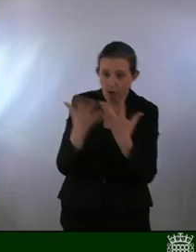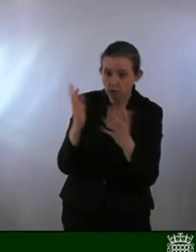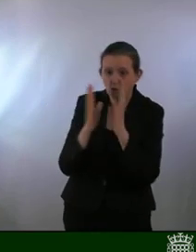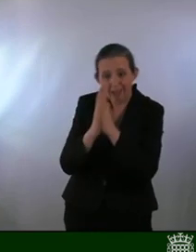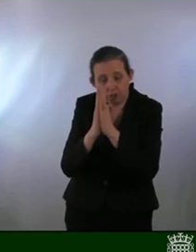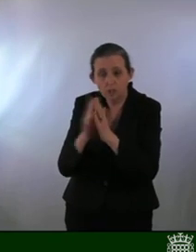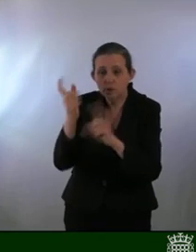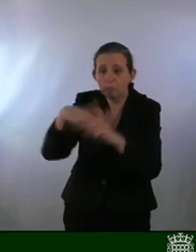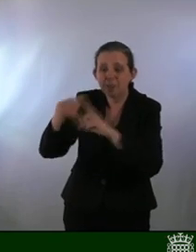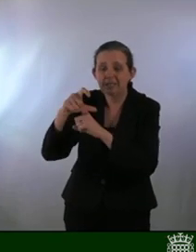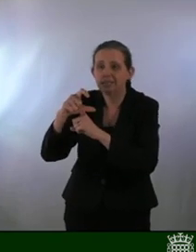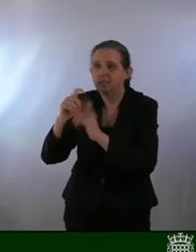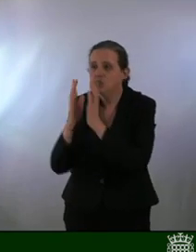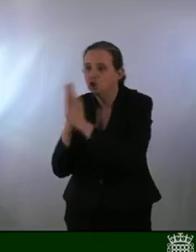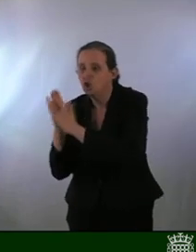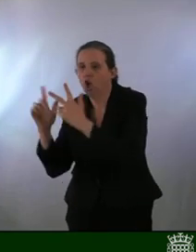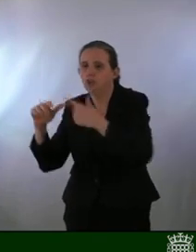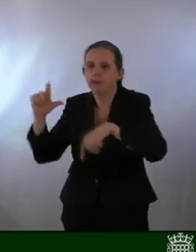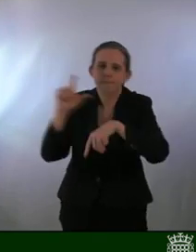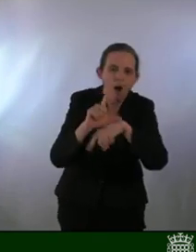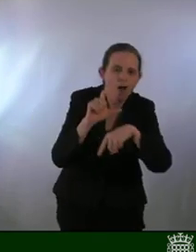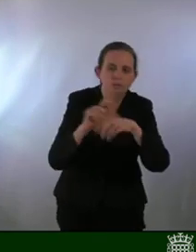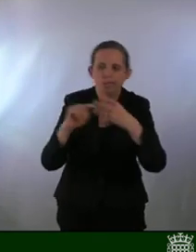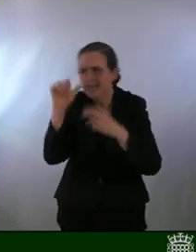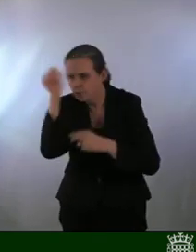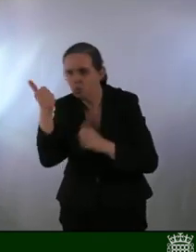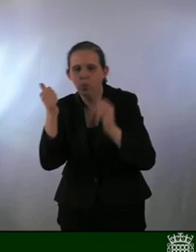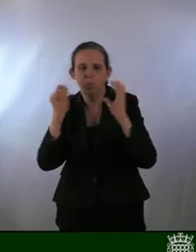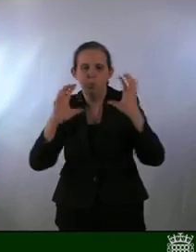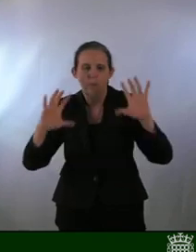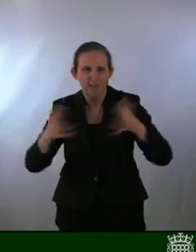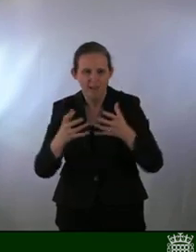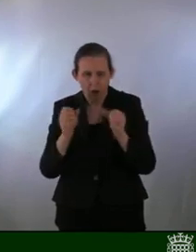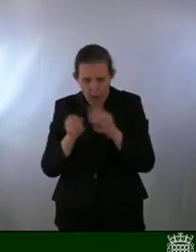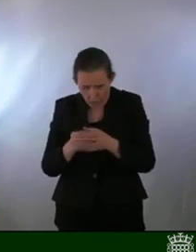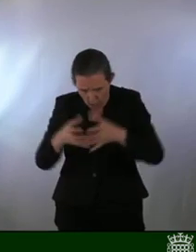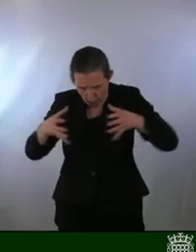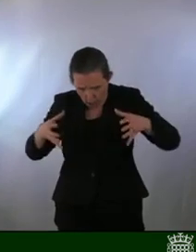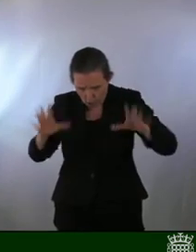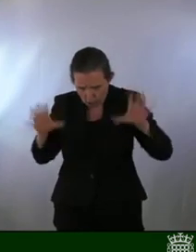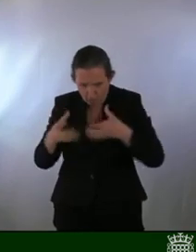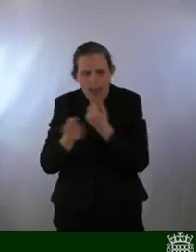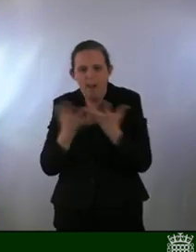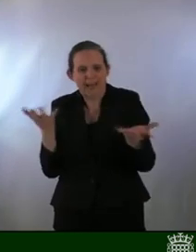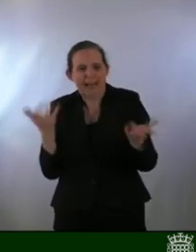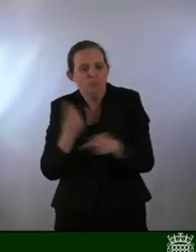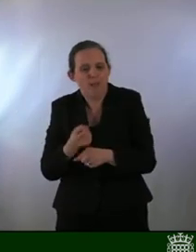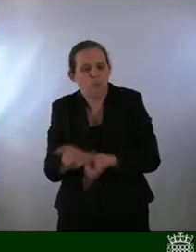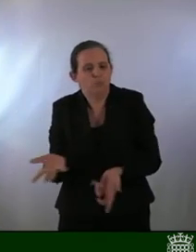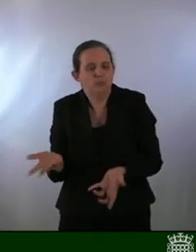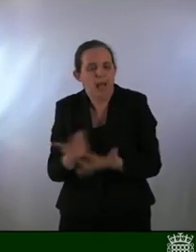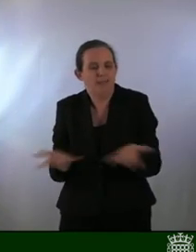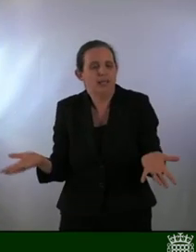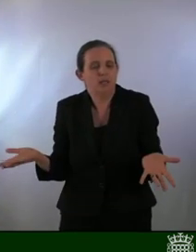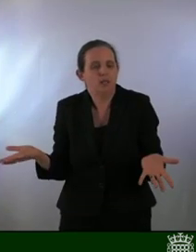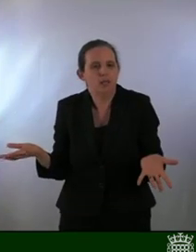communities, churches, mosques, gurdwaras, on what actually constitutes a large gathering of people? Well, we do address this